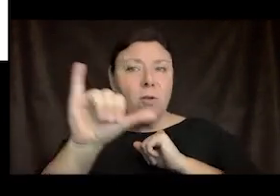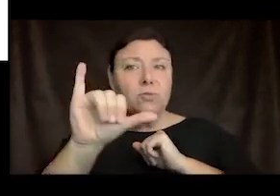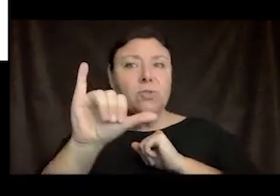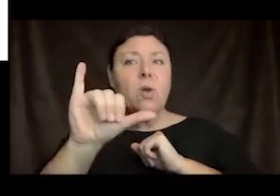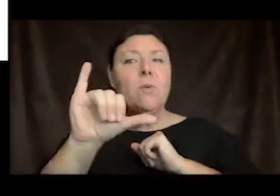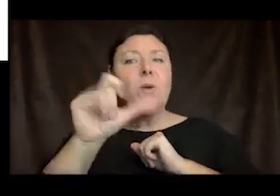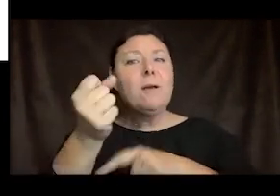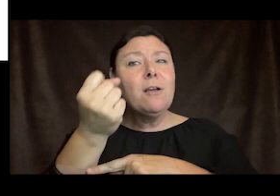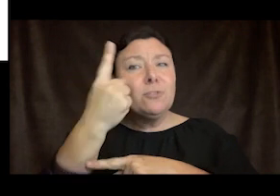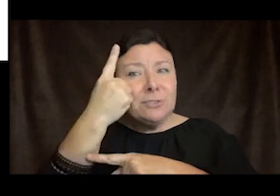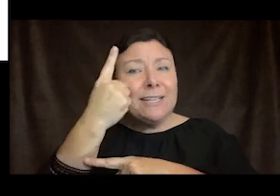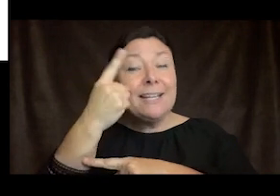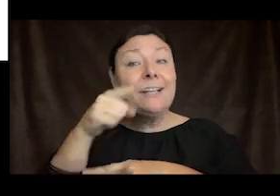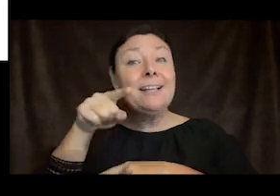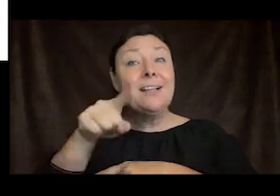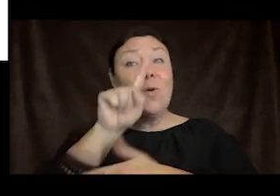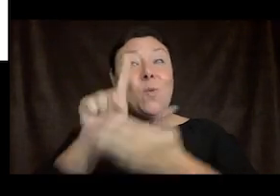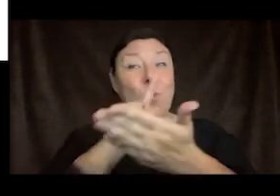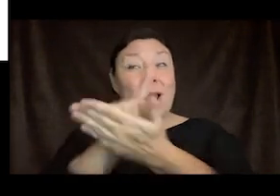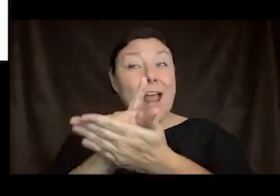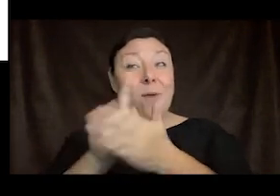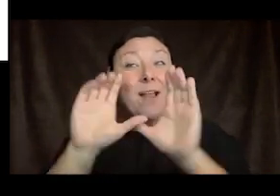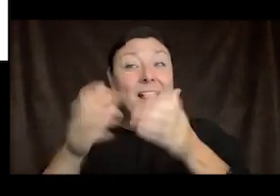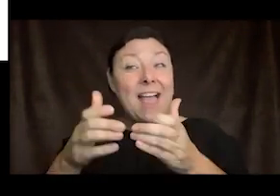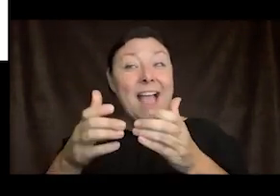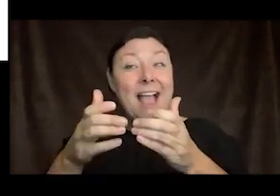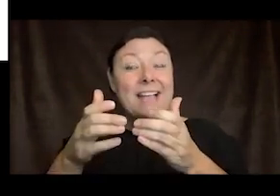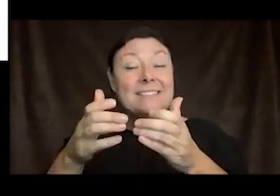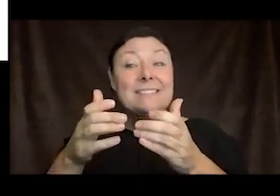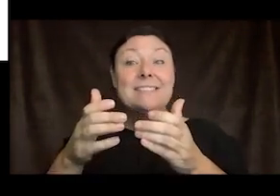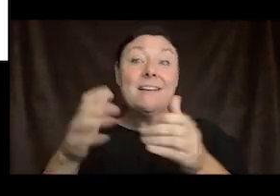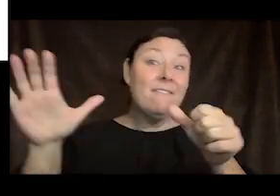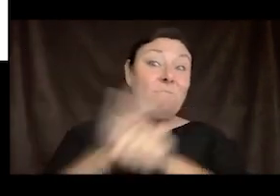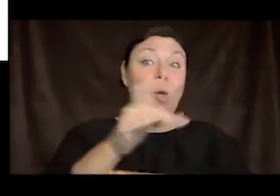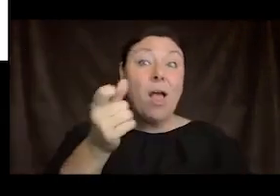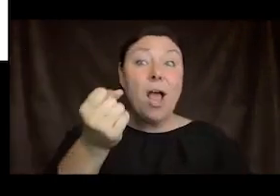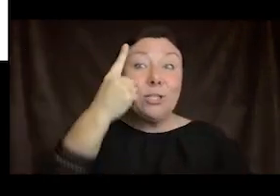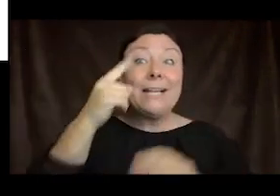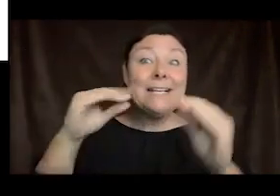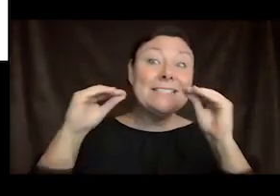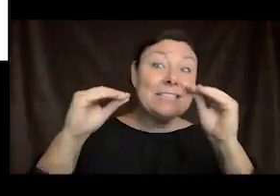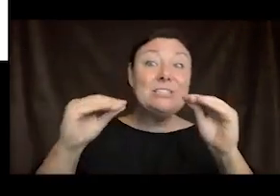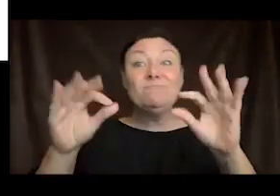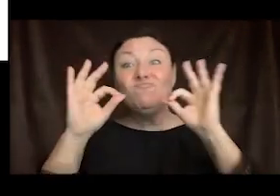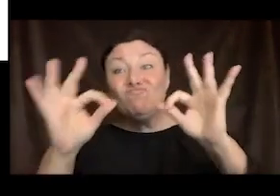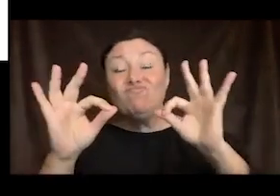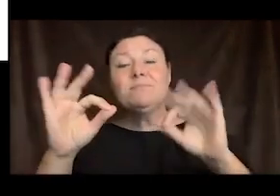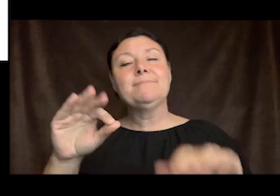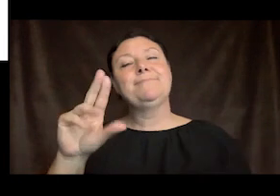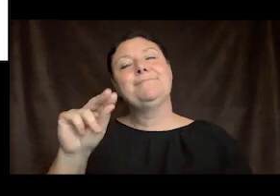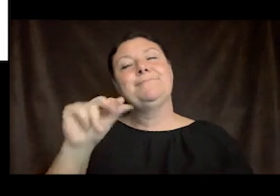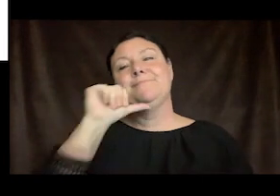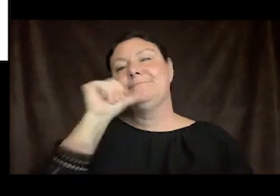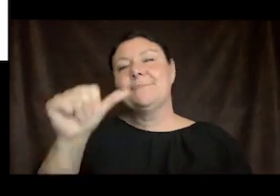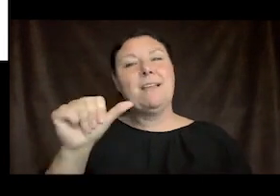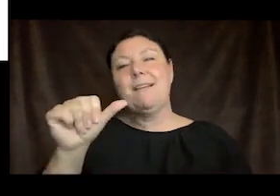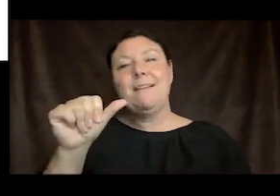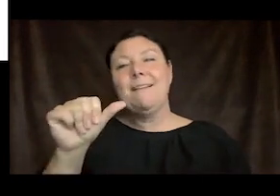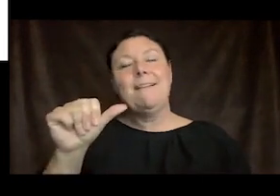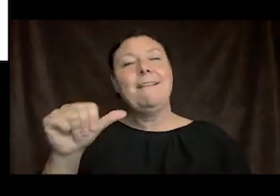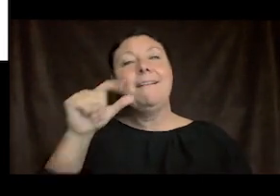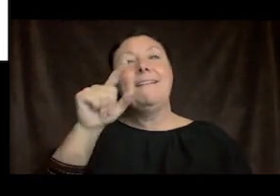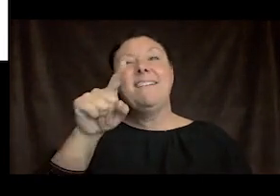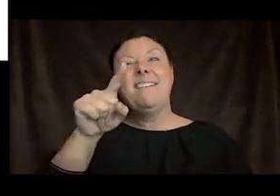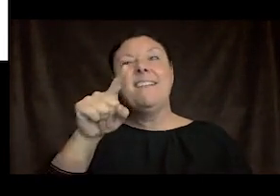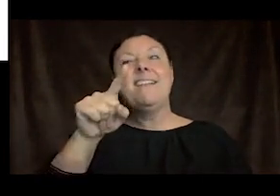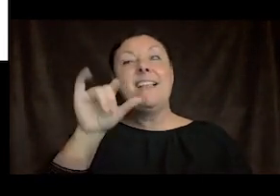and accept that you're not going to get closure in this one session. This is a type of work that takes